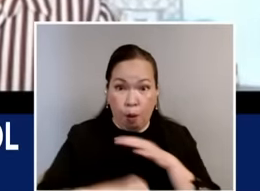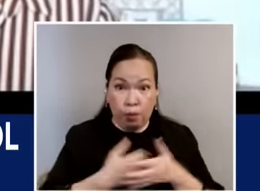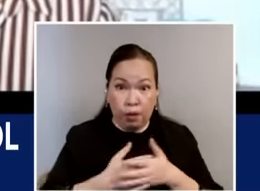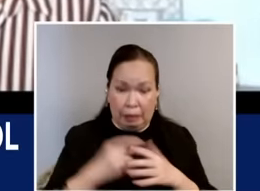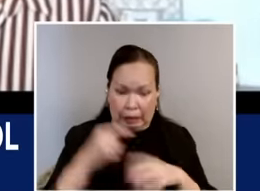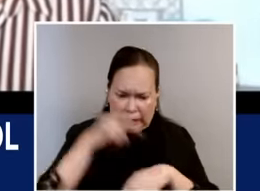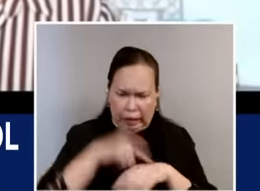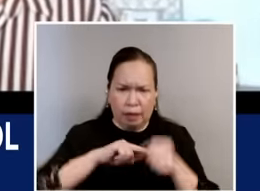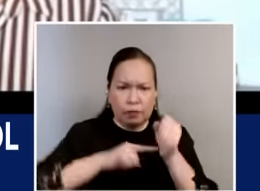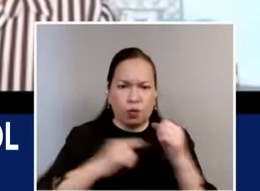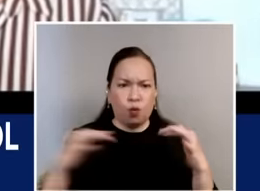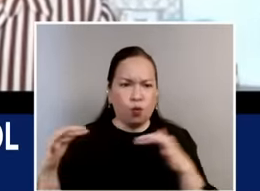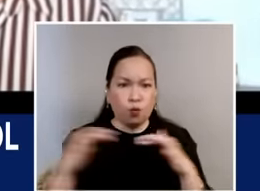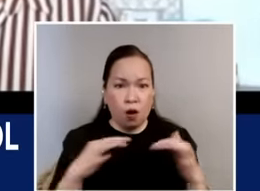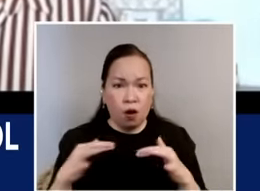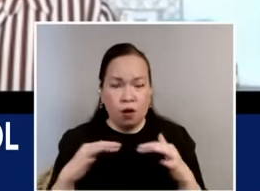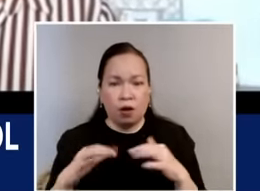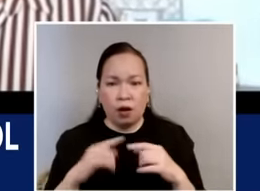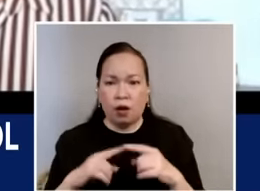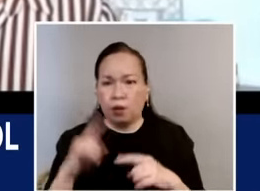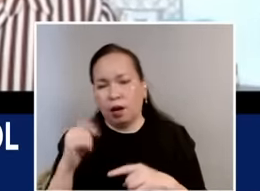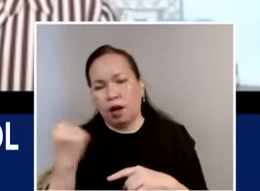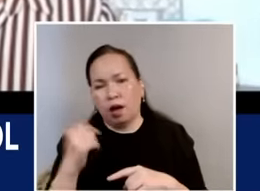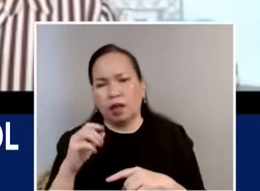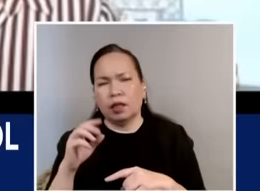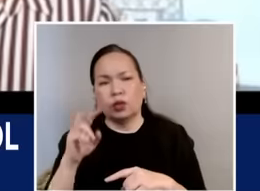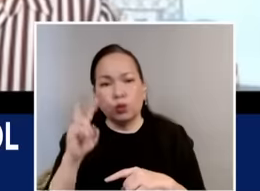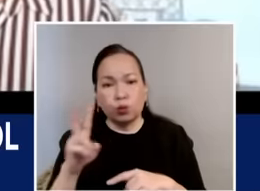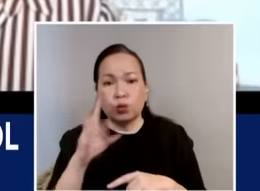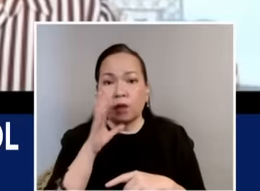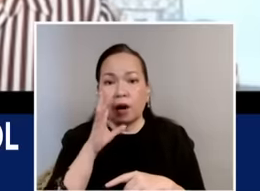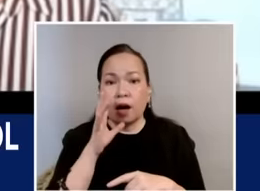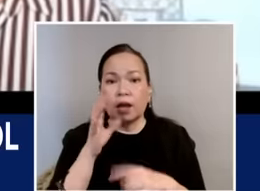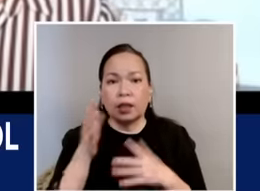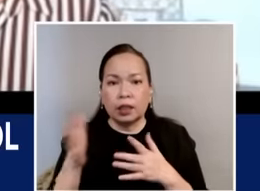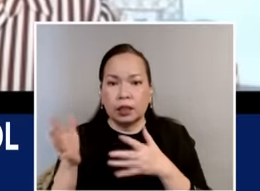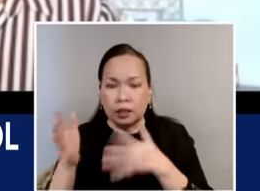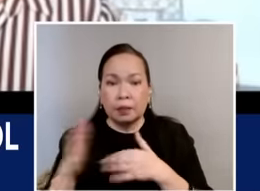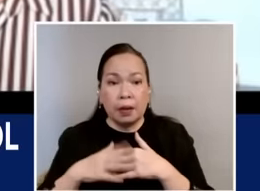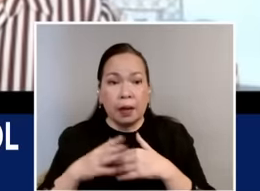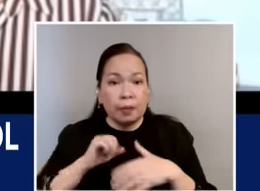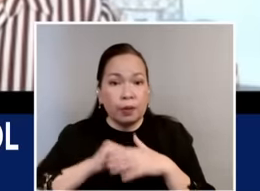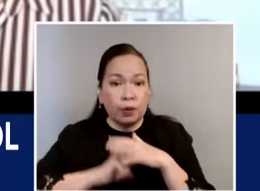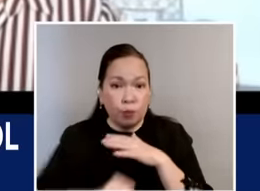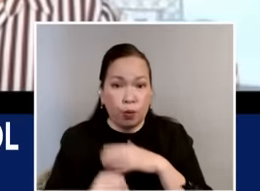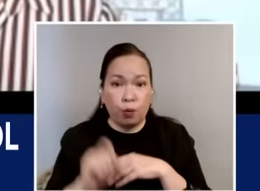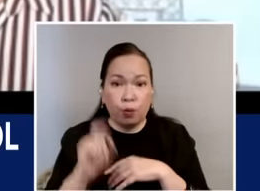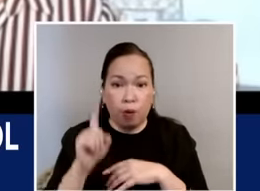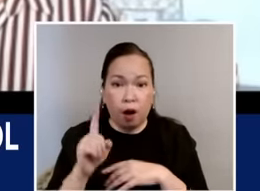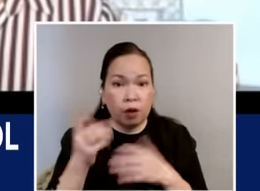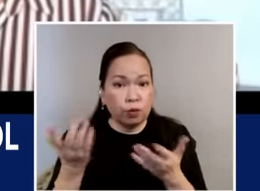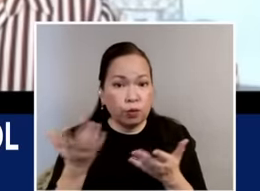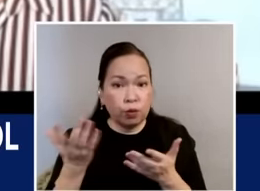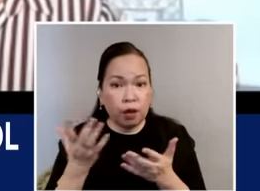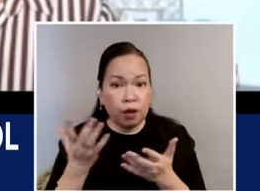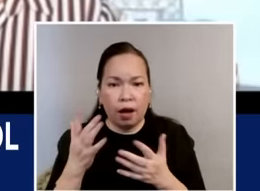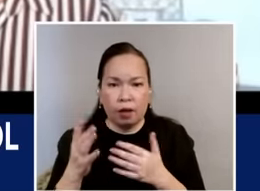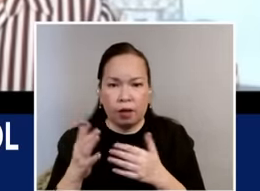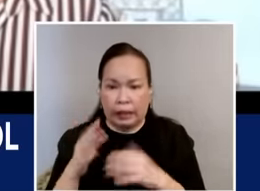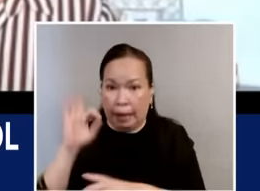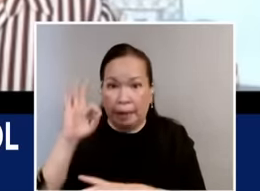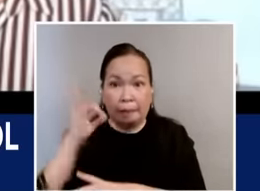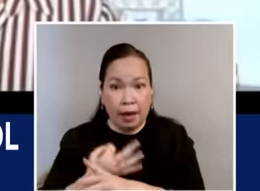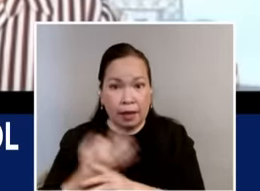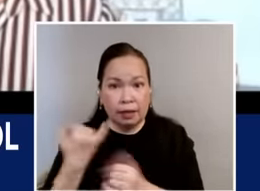think another mother or two mothers who are about to give birth. One is in a family way of 9 months.